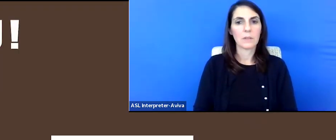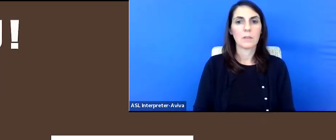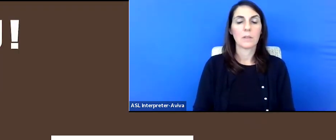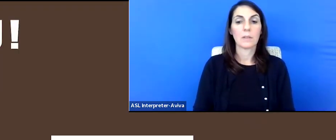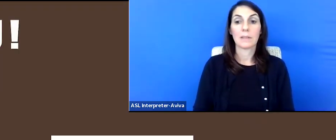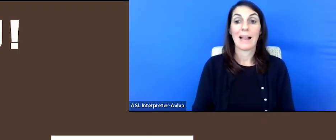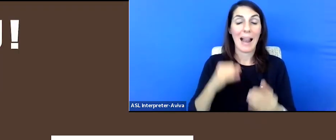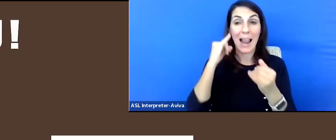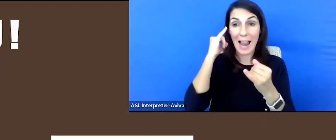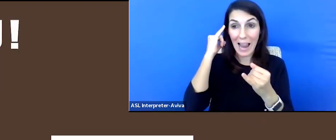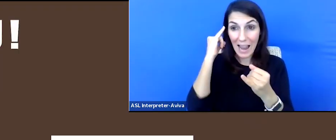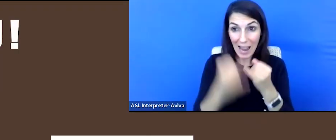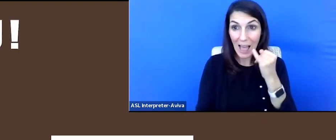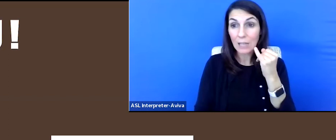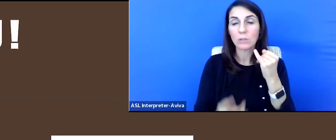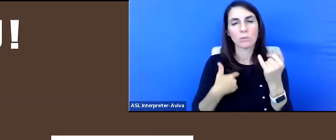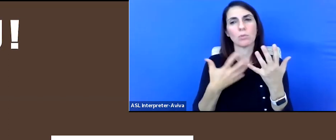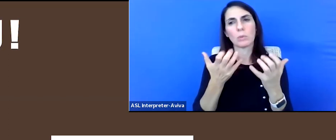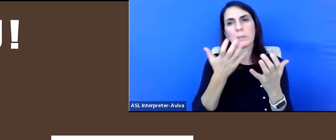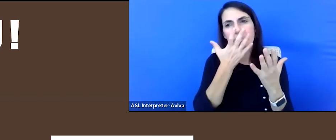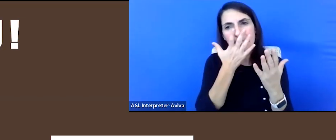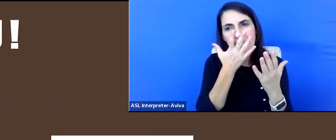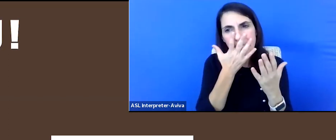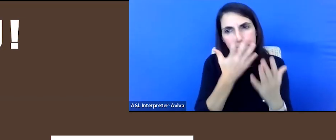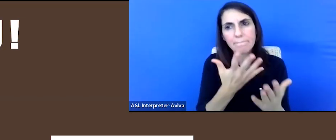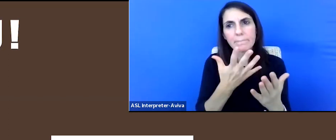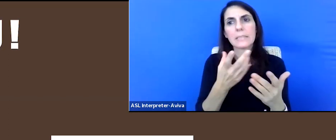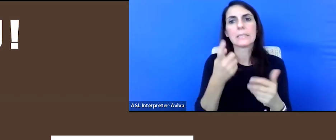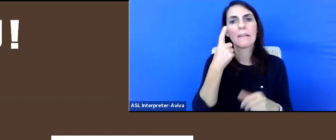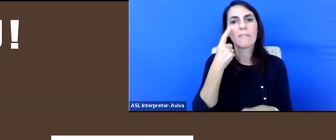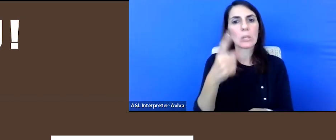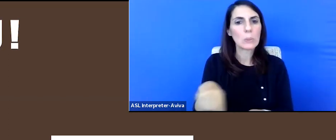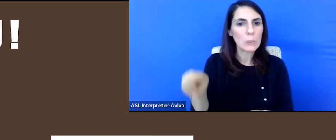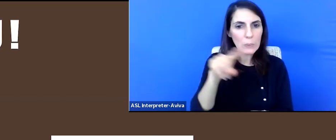And last, we want to thank you for spending